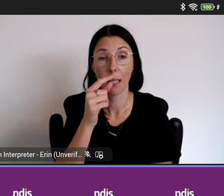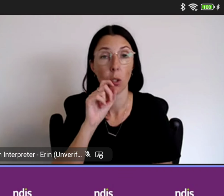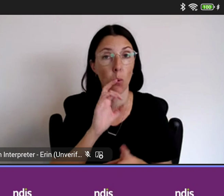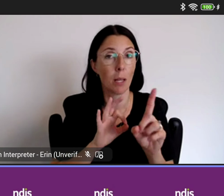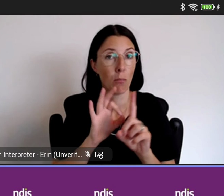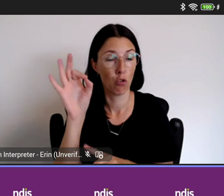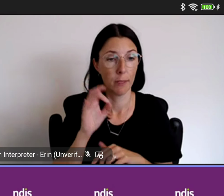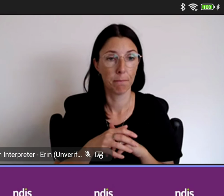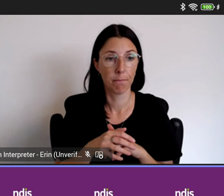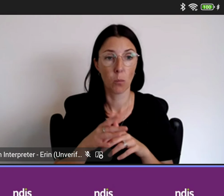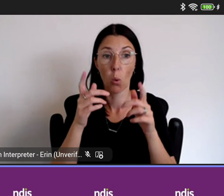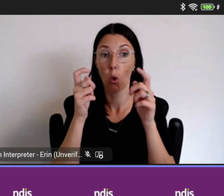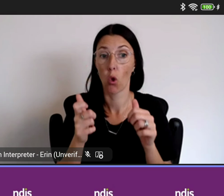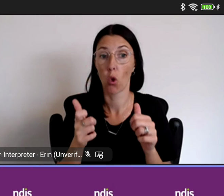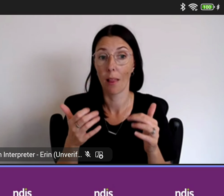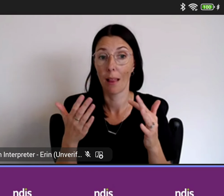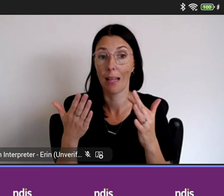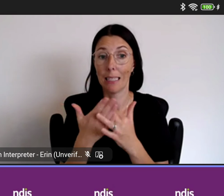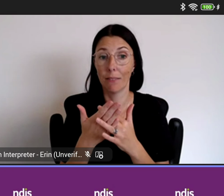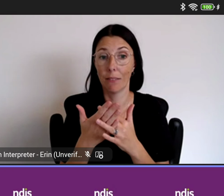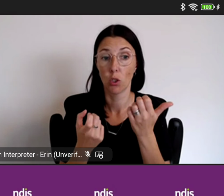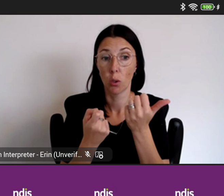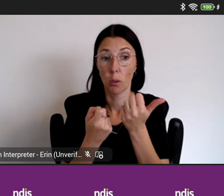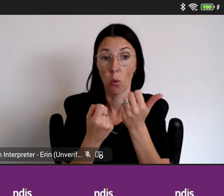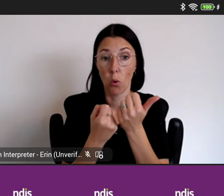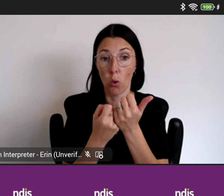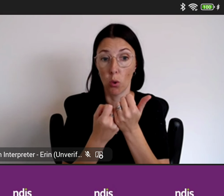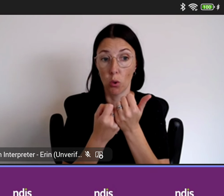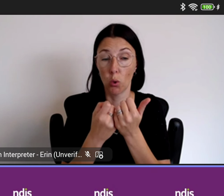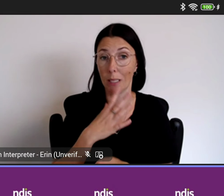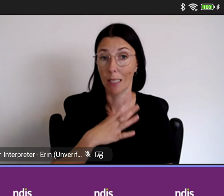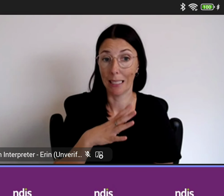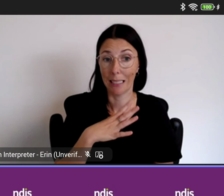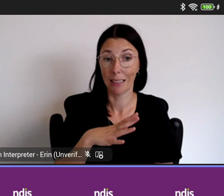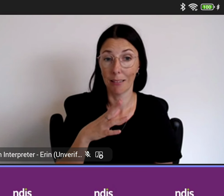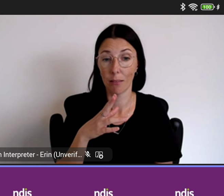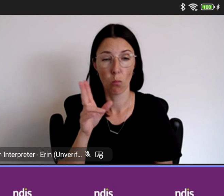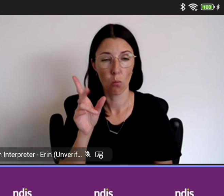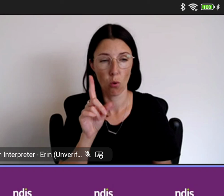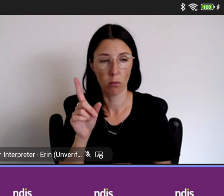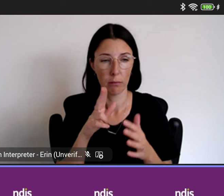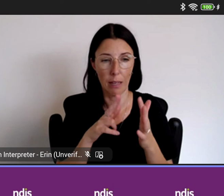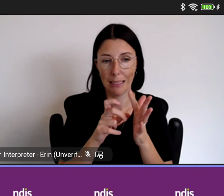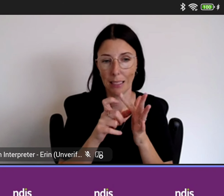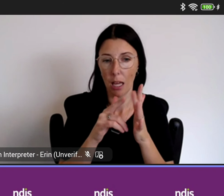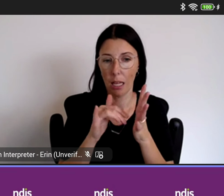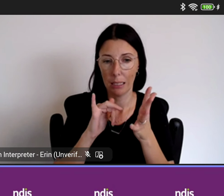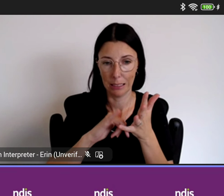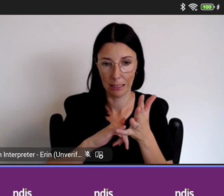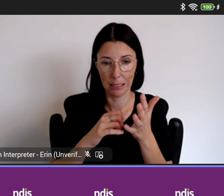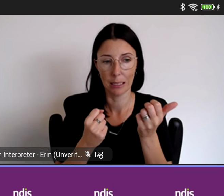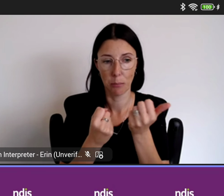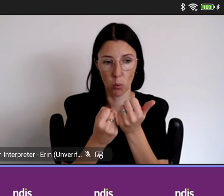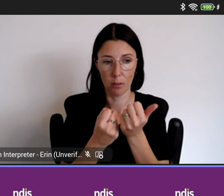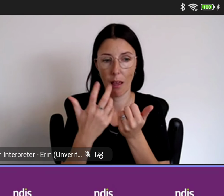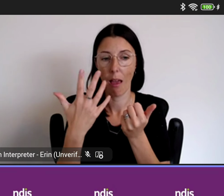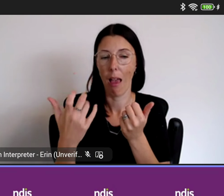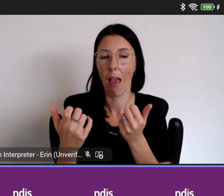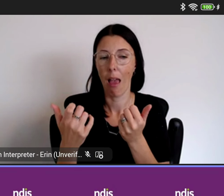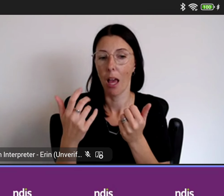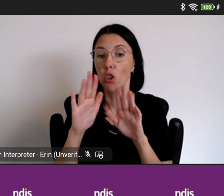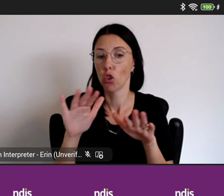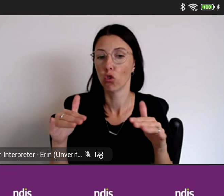The early intervention supports you need are NDIS supports. There are different requirements for children younger than 6